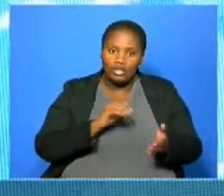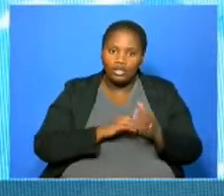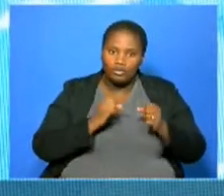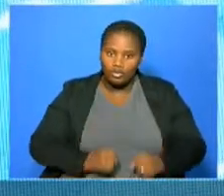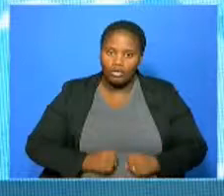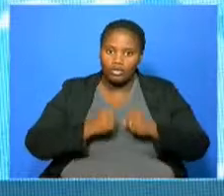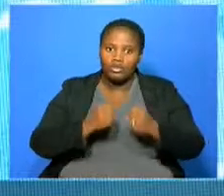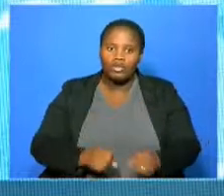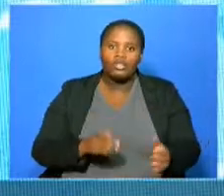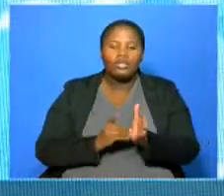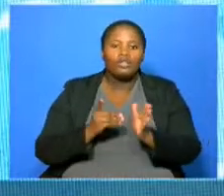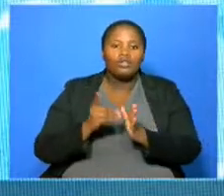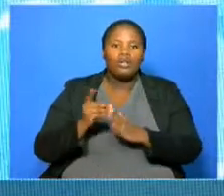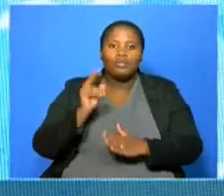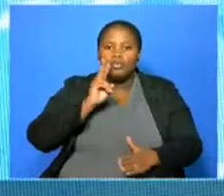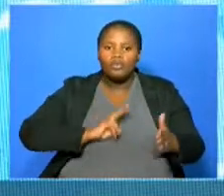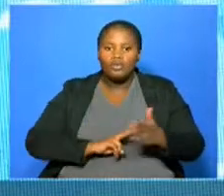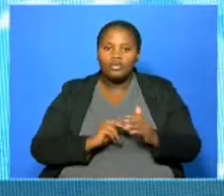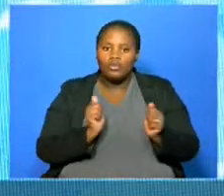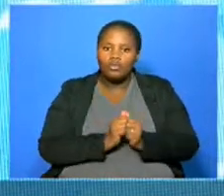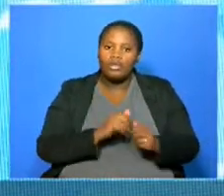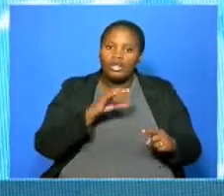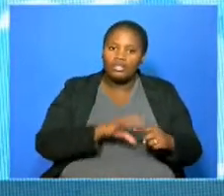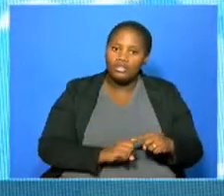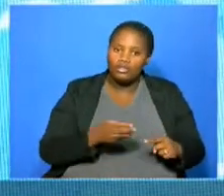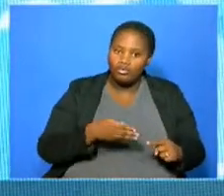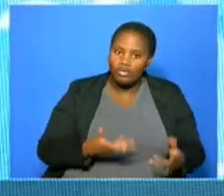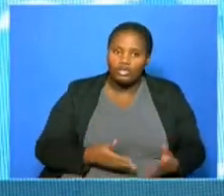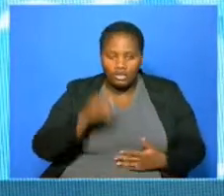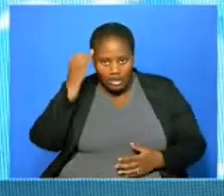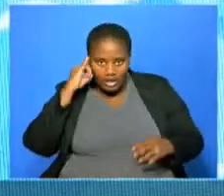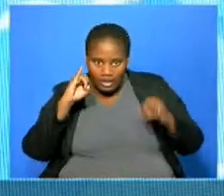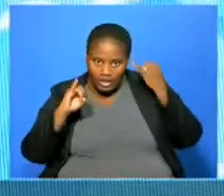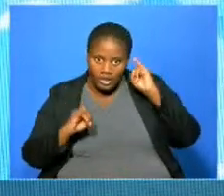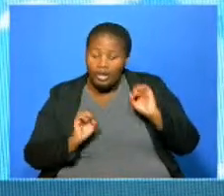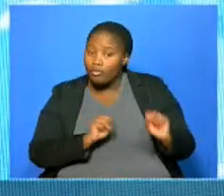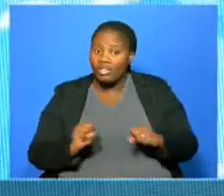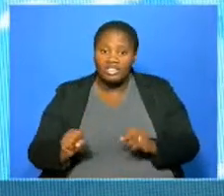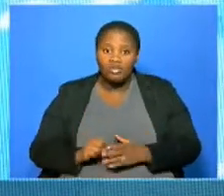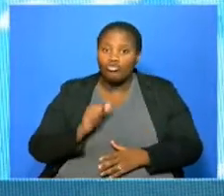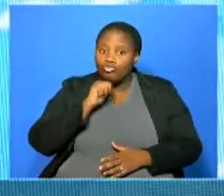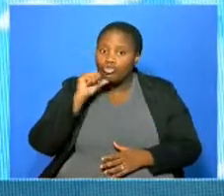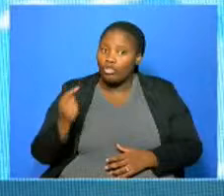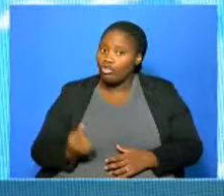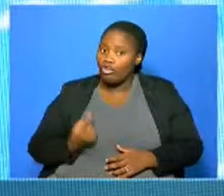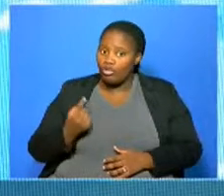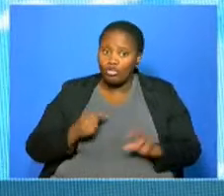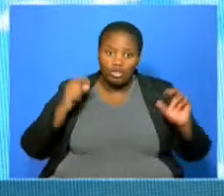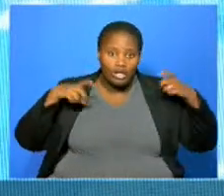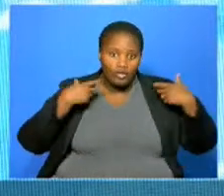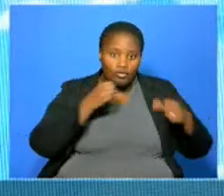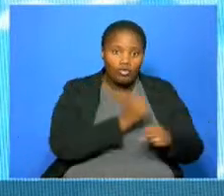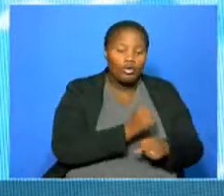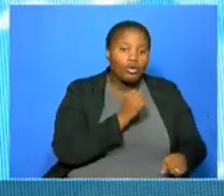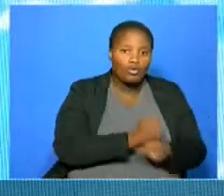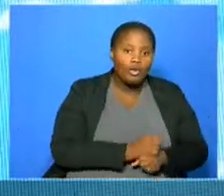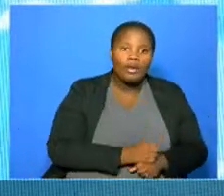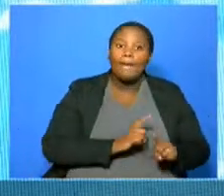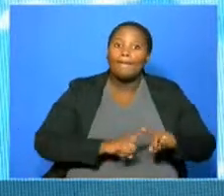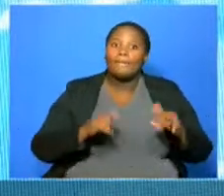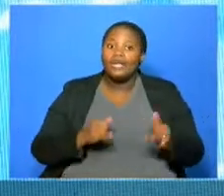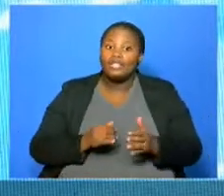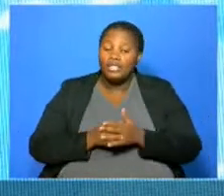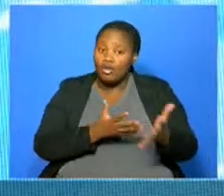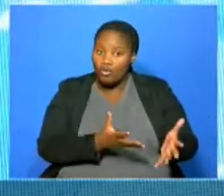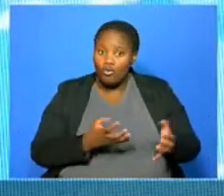goals. Since the achievement of our development aspirations and goals cannot be the work of the government and diplomats alone, I